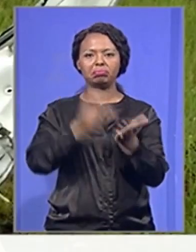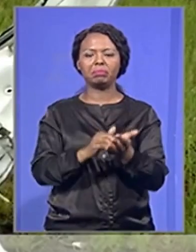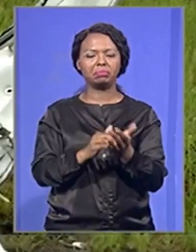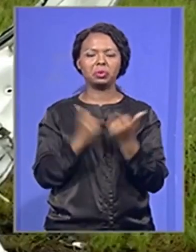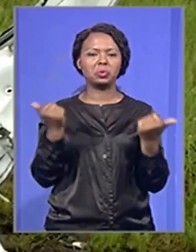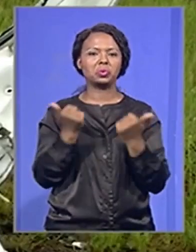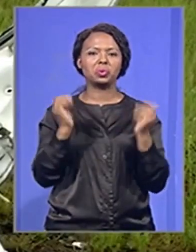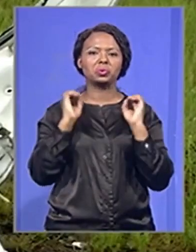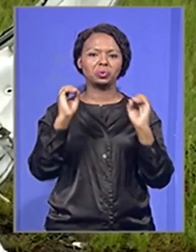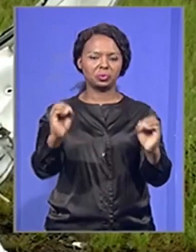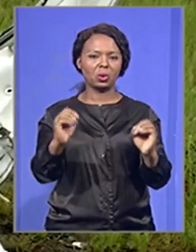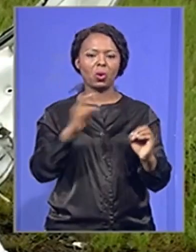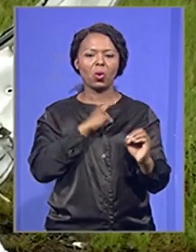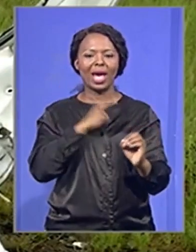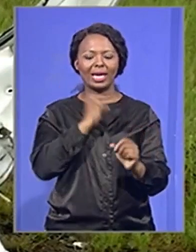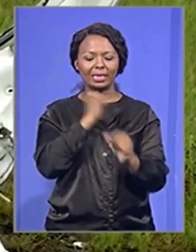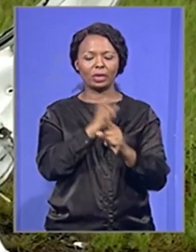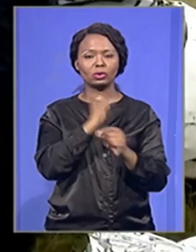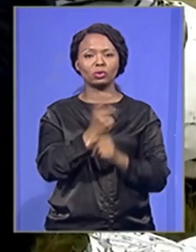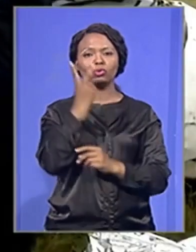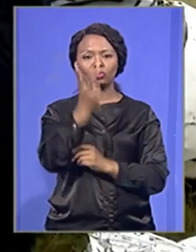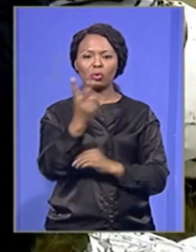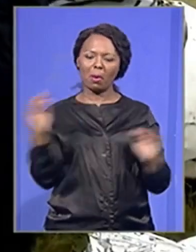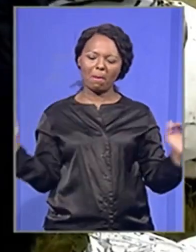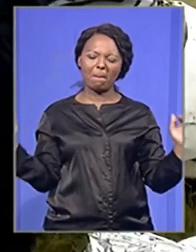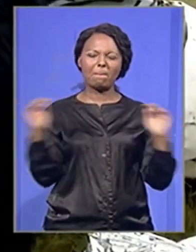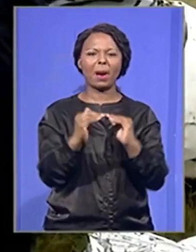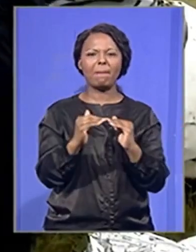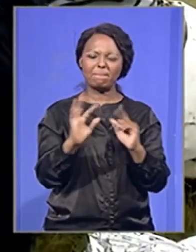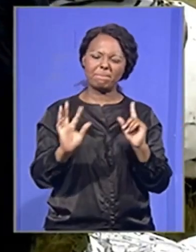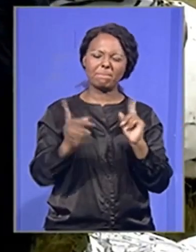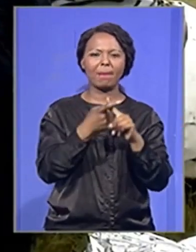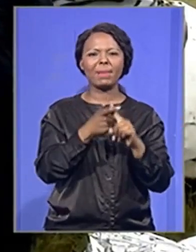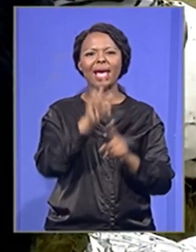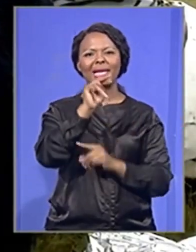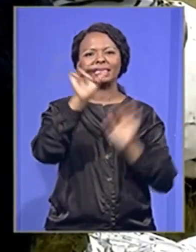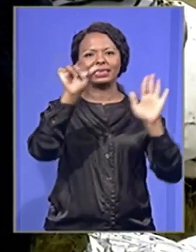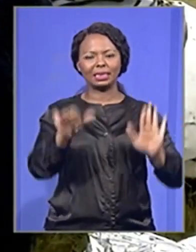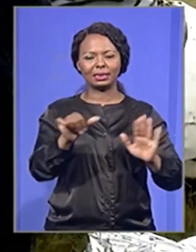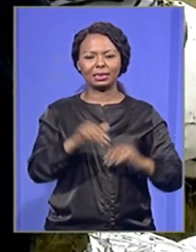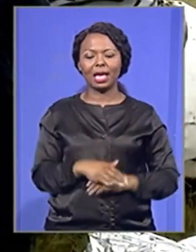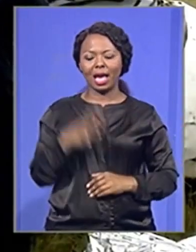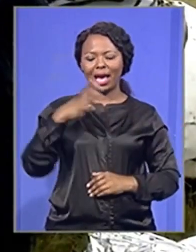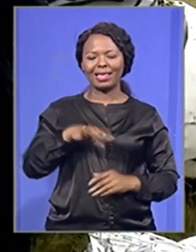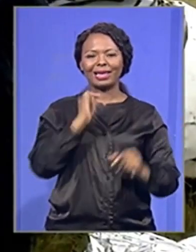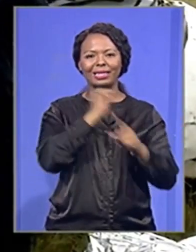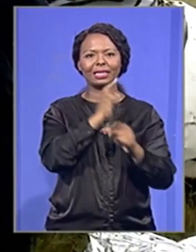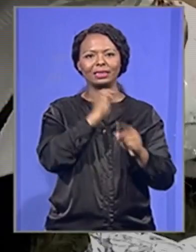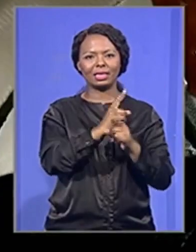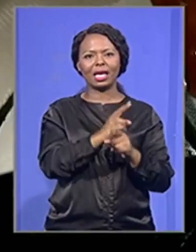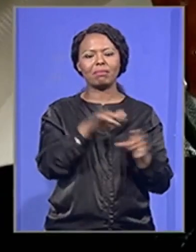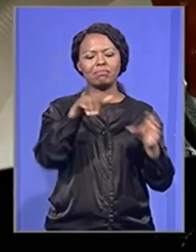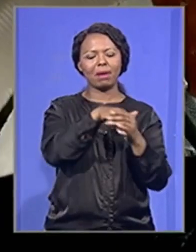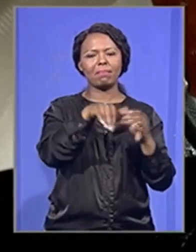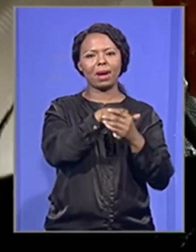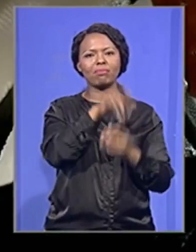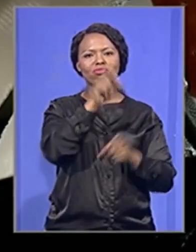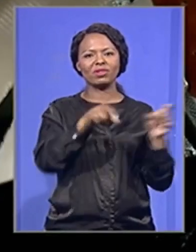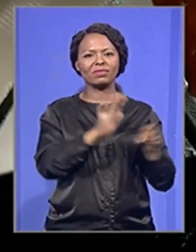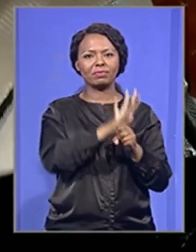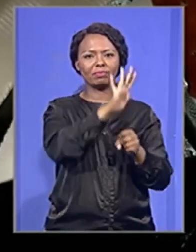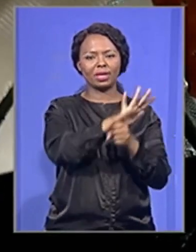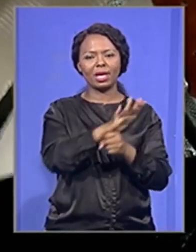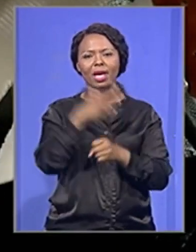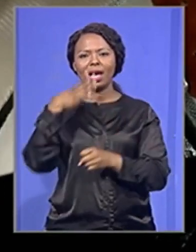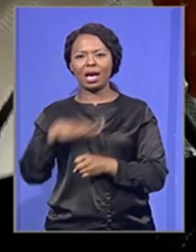Ditekisi tše pedi tše di thulane ka dihlogo mmileng wa lephefo wa N6. Ye nngwe ya ditekisi e be e nameditše batho ba 15 mola ye